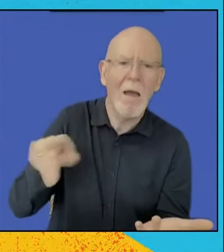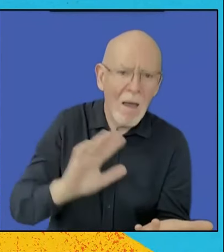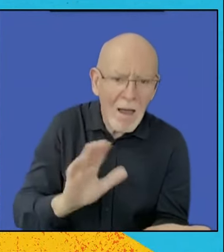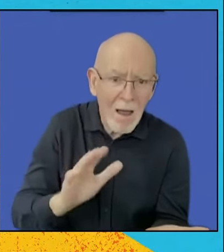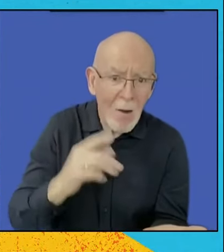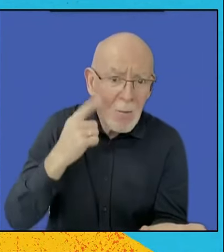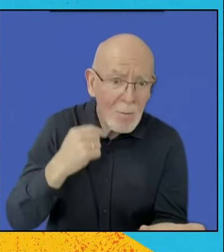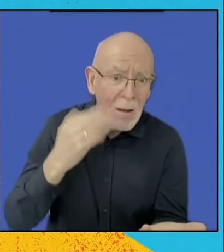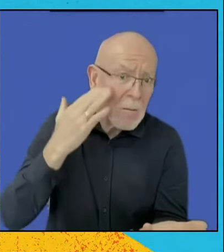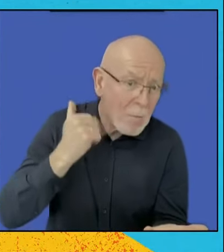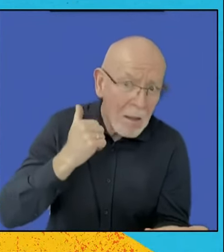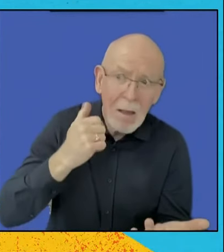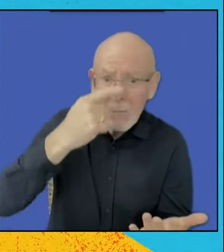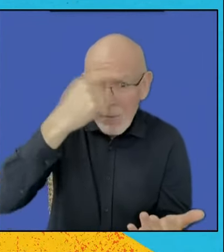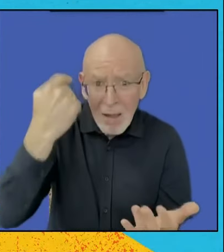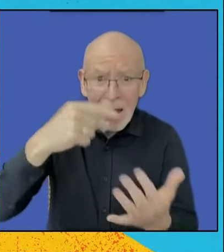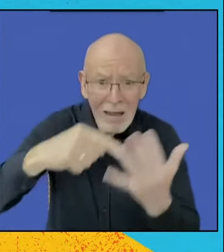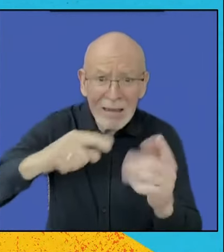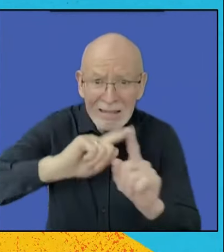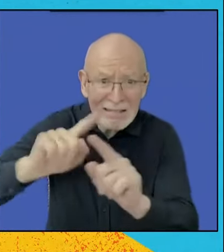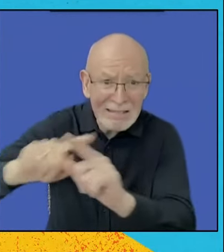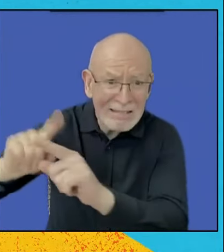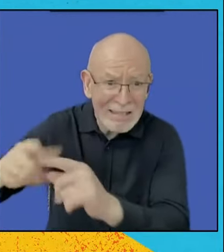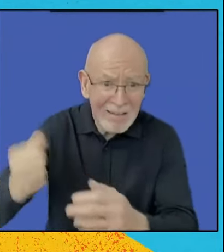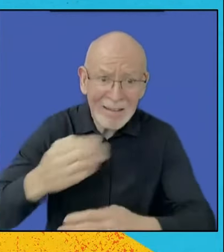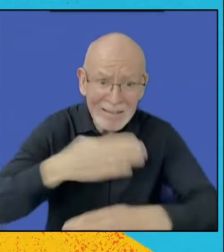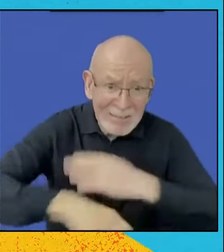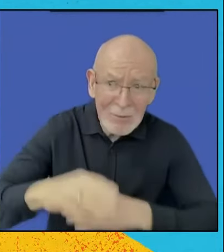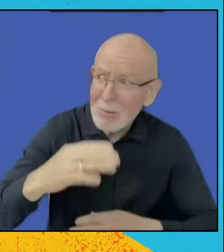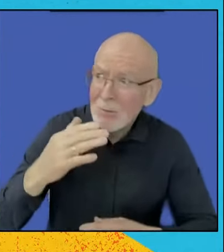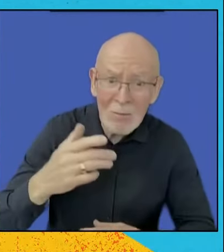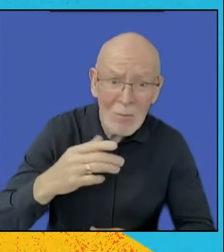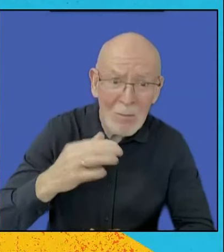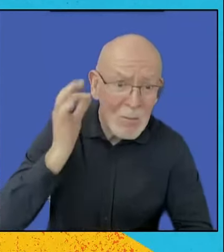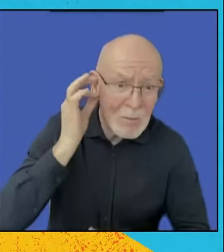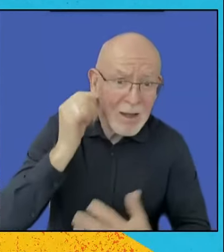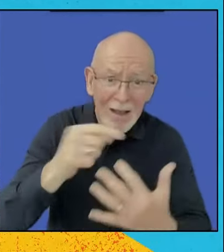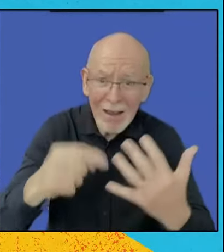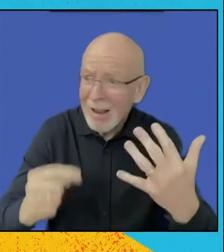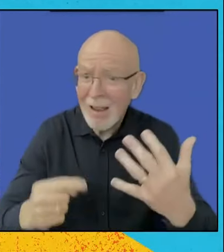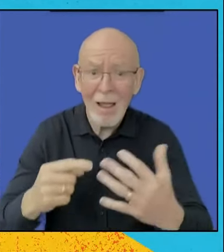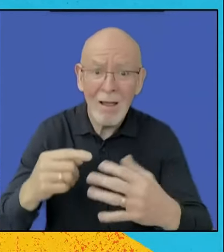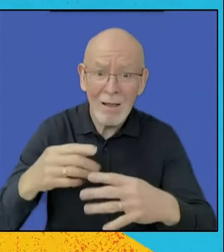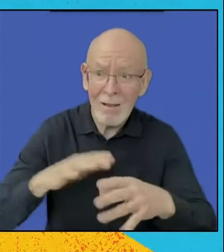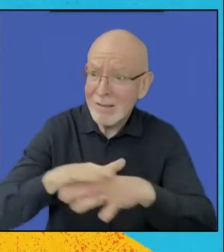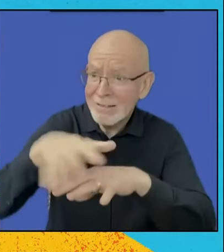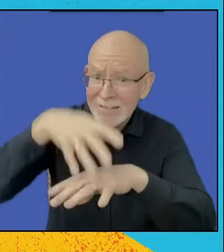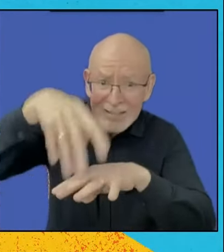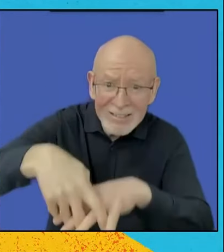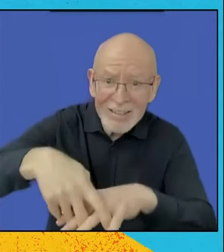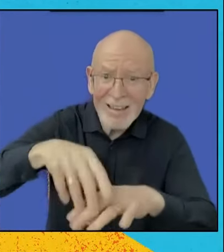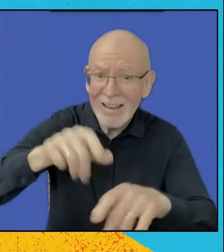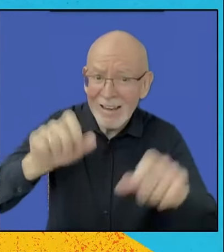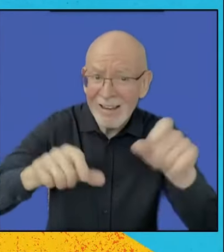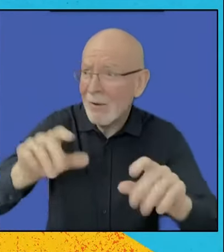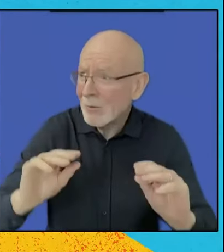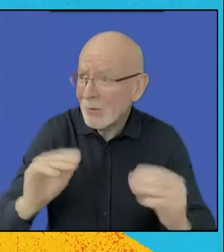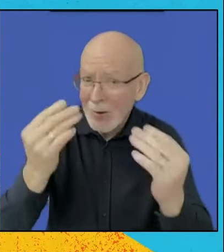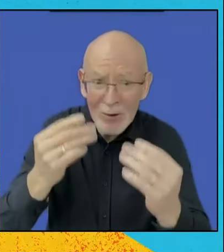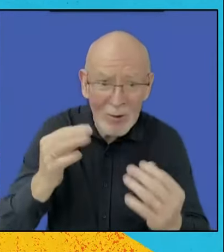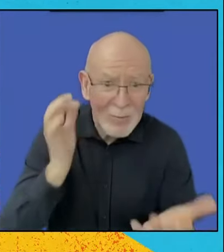to do a lot of things, but if you haven't give us the space to work with you as partners, this could be